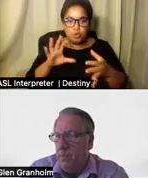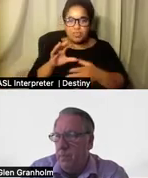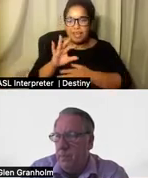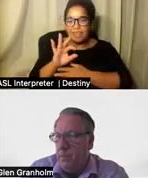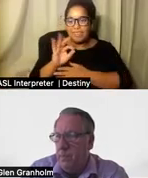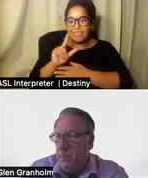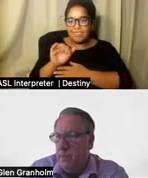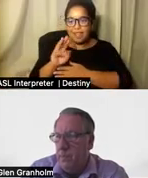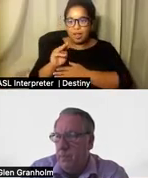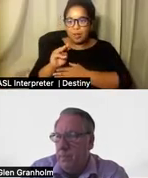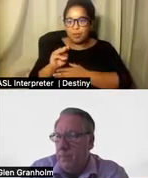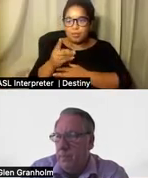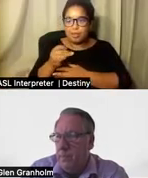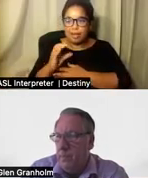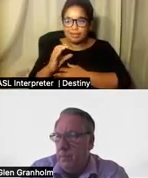right here,